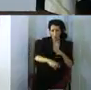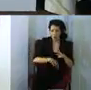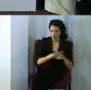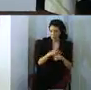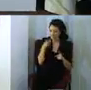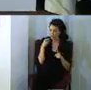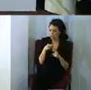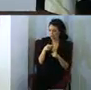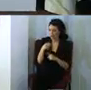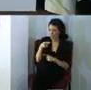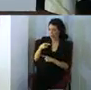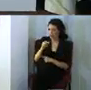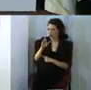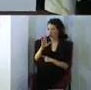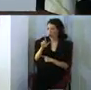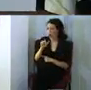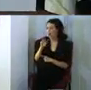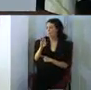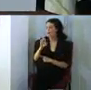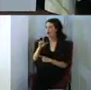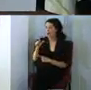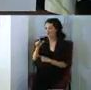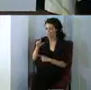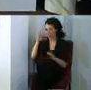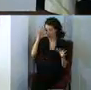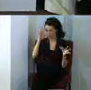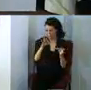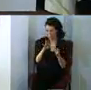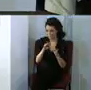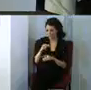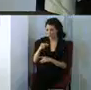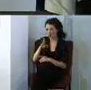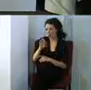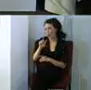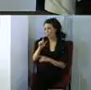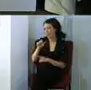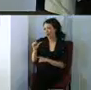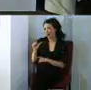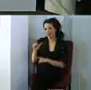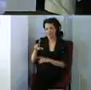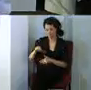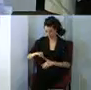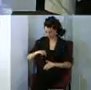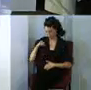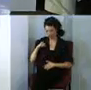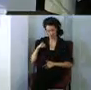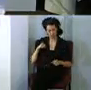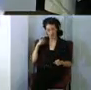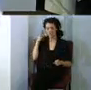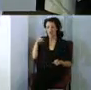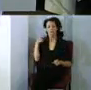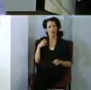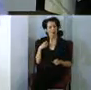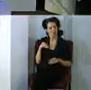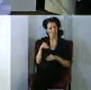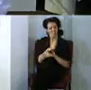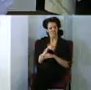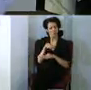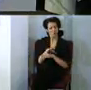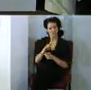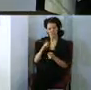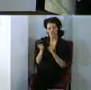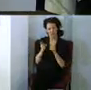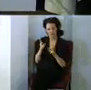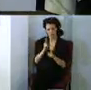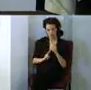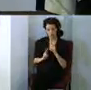global pride. They're knowing that this transformation is making a difference in their lives and in their world. And the Apostle Paul says to them,